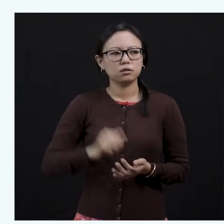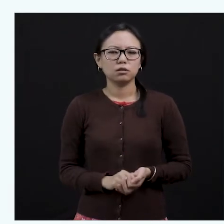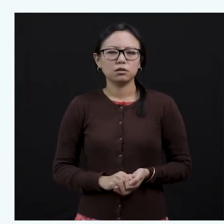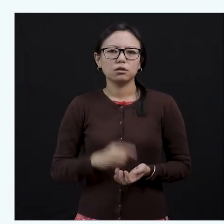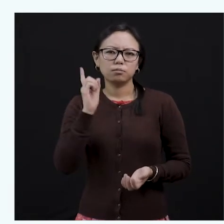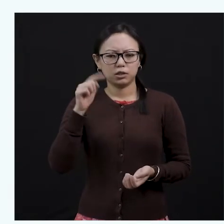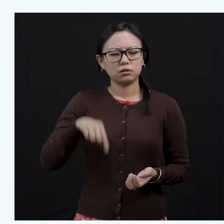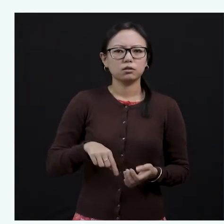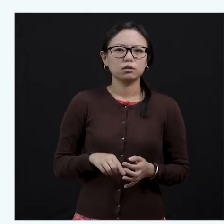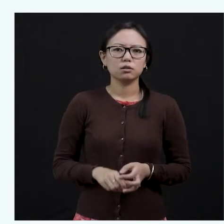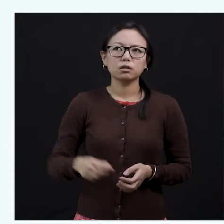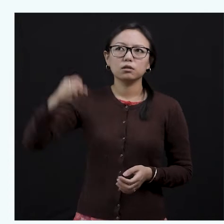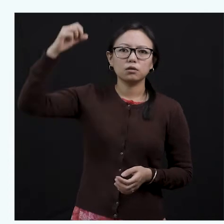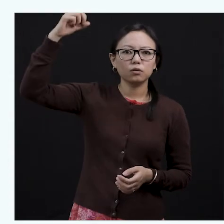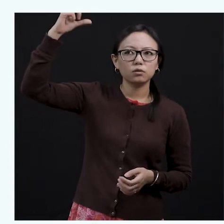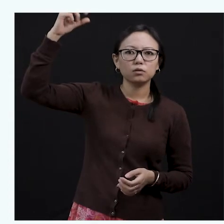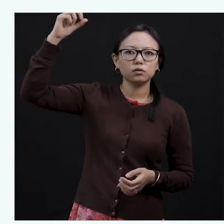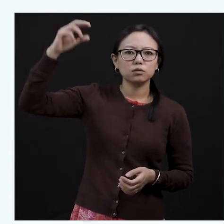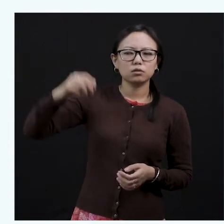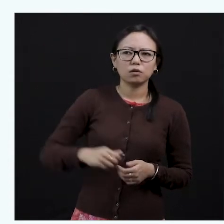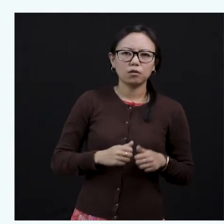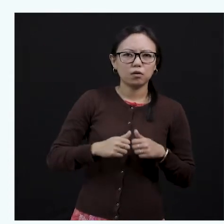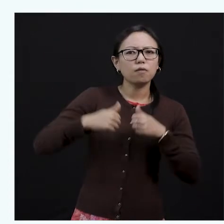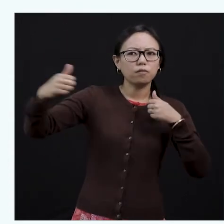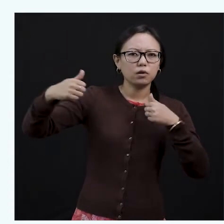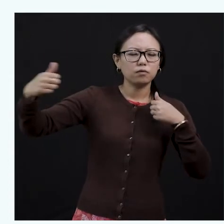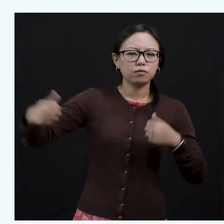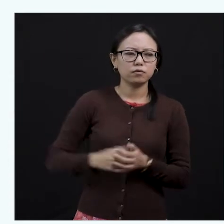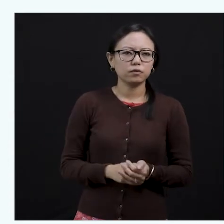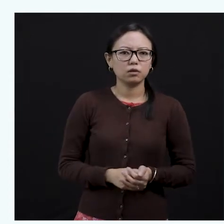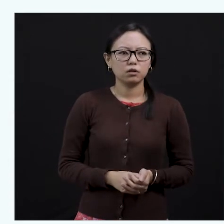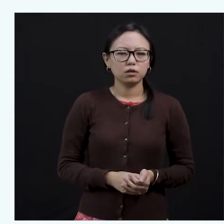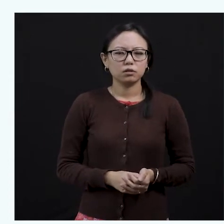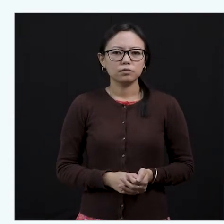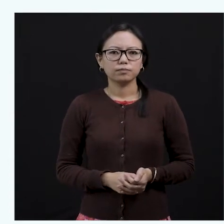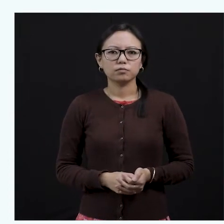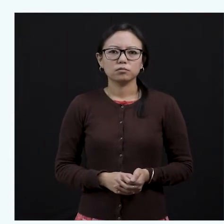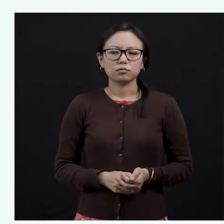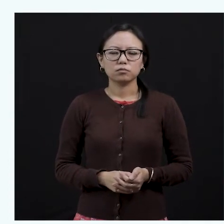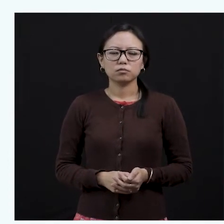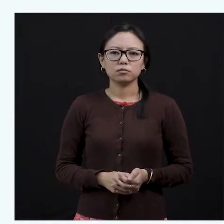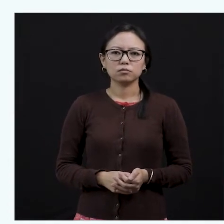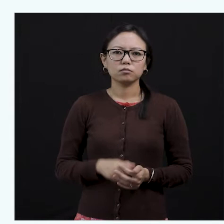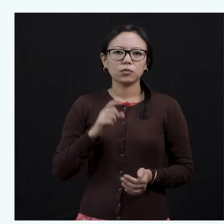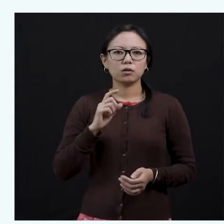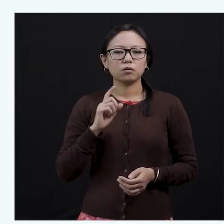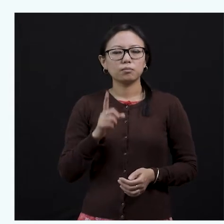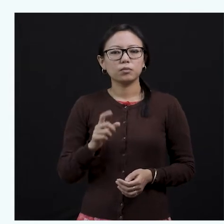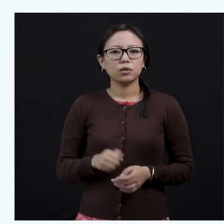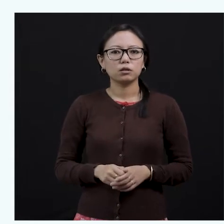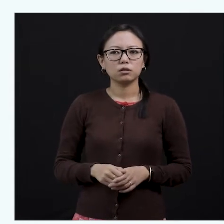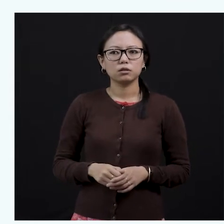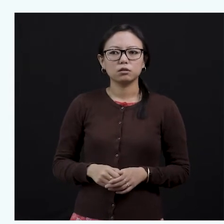stars, they are very far away from one another, and since from the earth when we watch them from the telescope, they